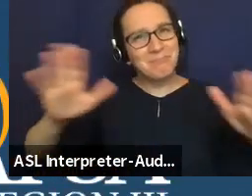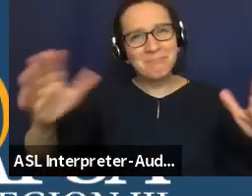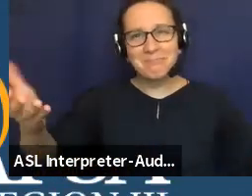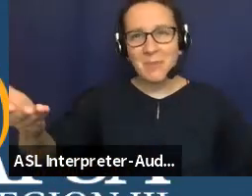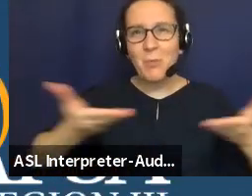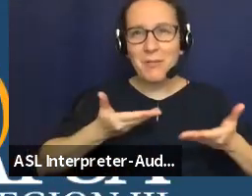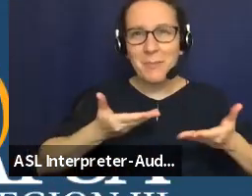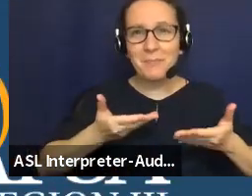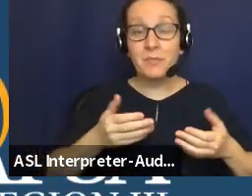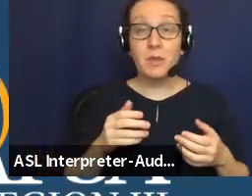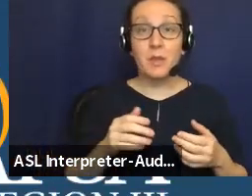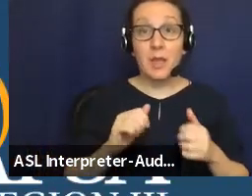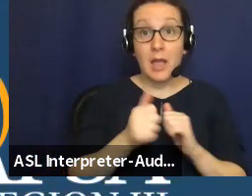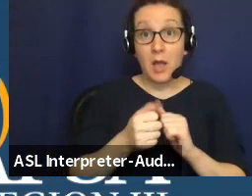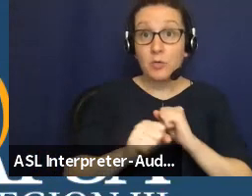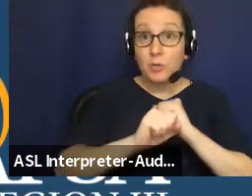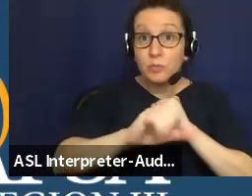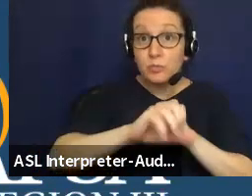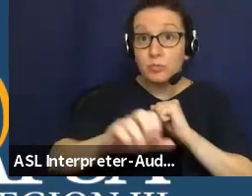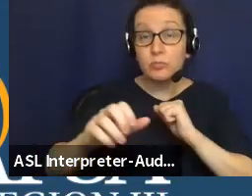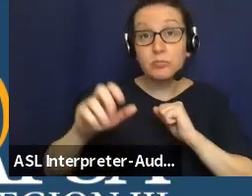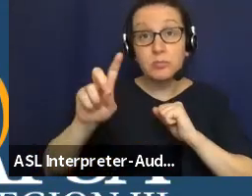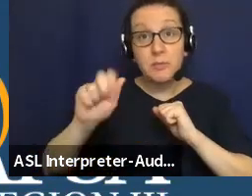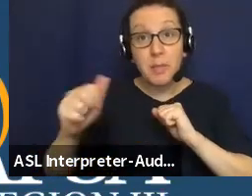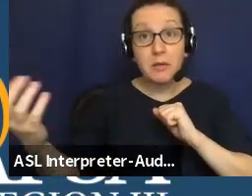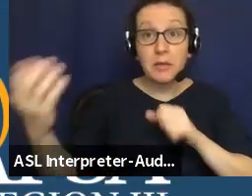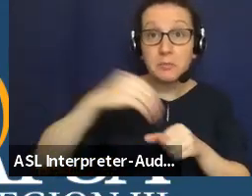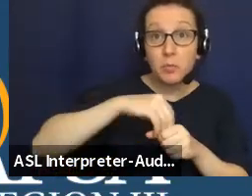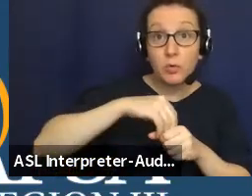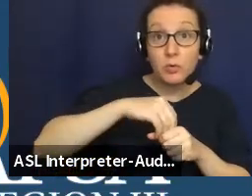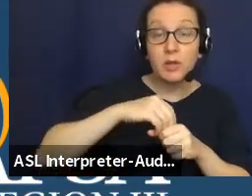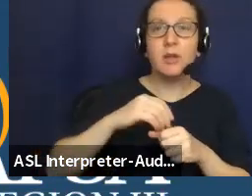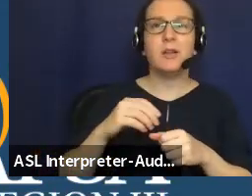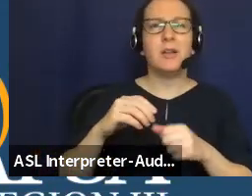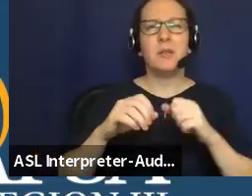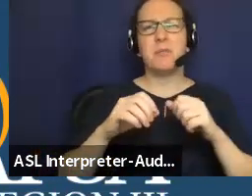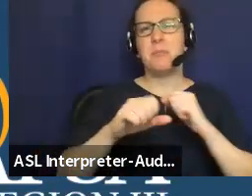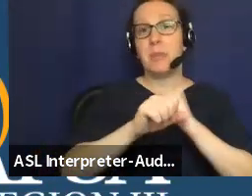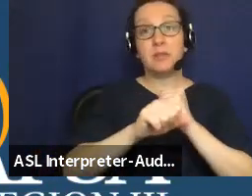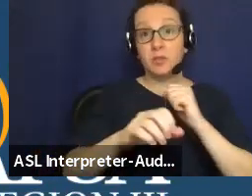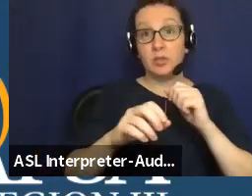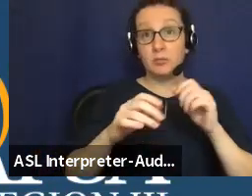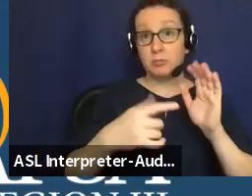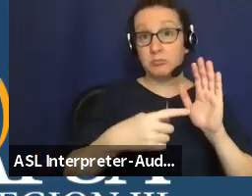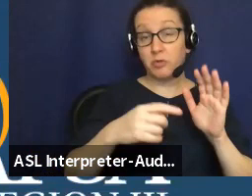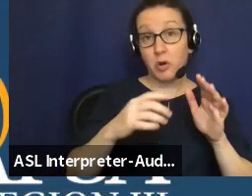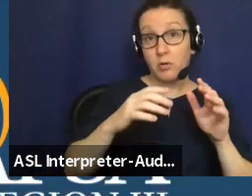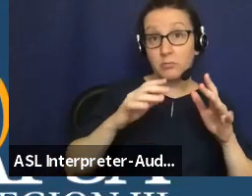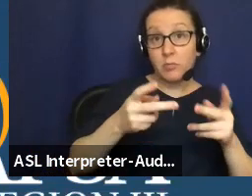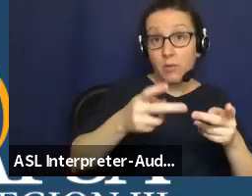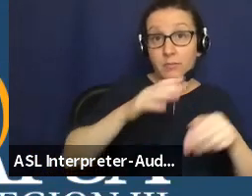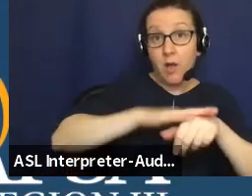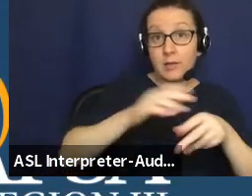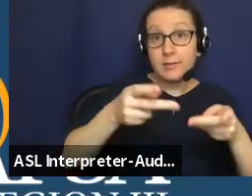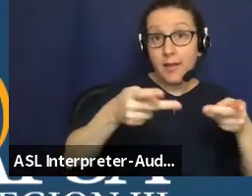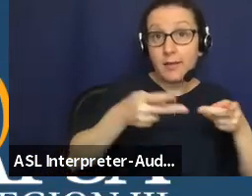This could be different messaging for on-site events. An example could be this